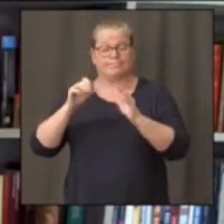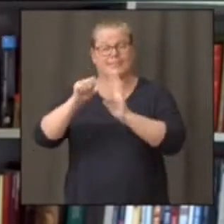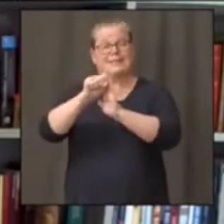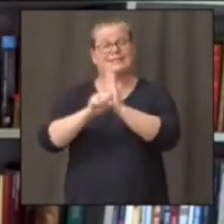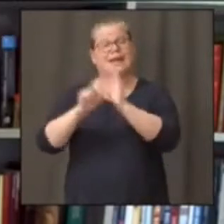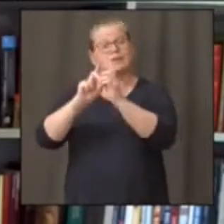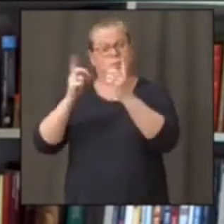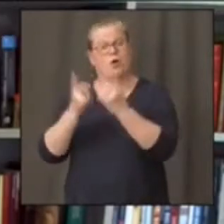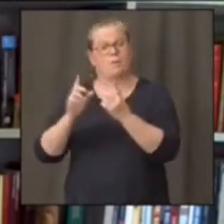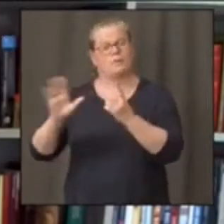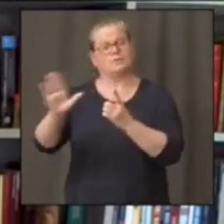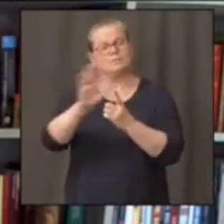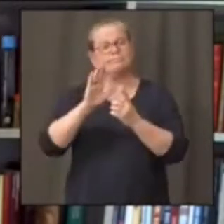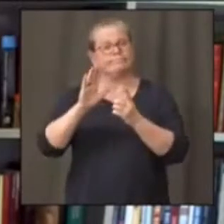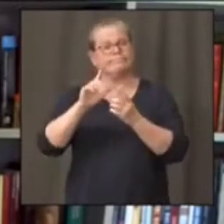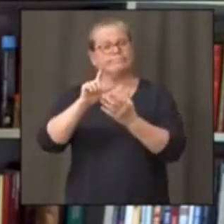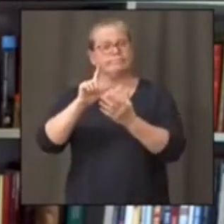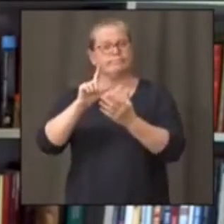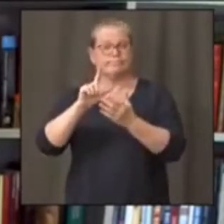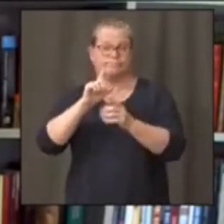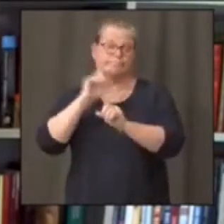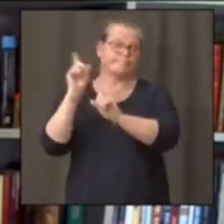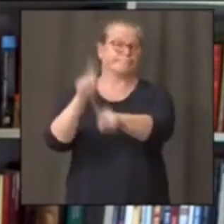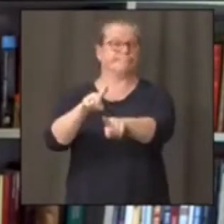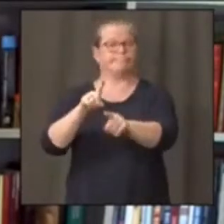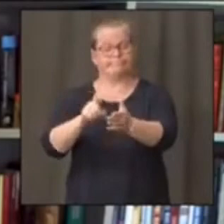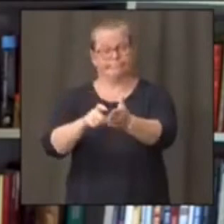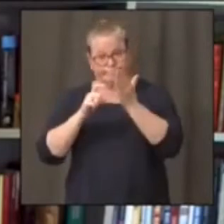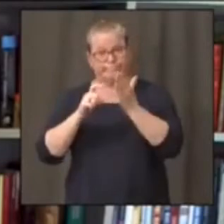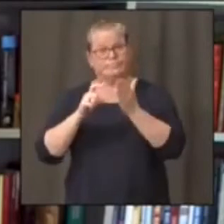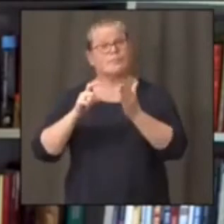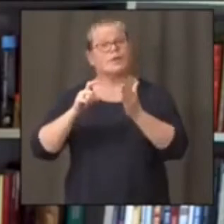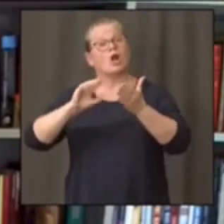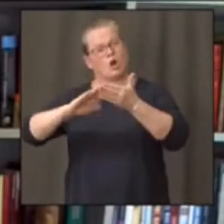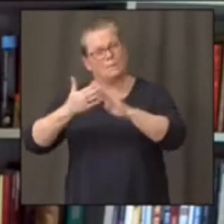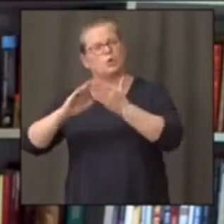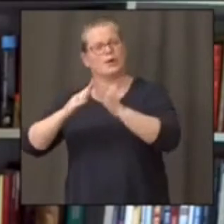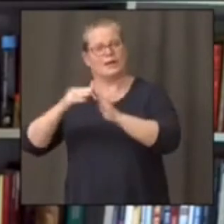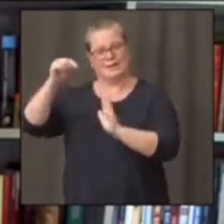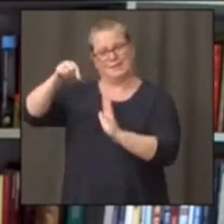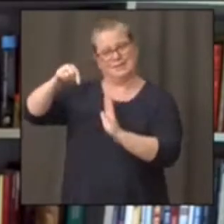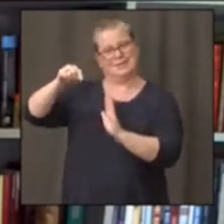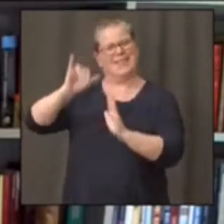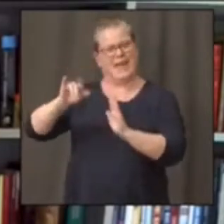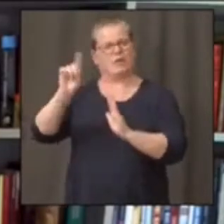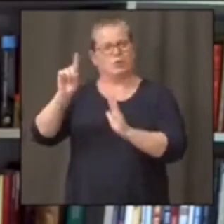implementing, is that we really do the best job we can in our communities to keep our schools safe.